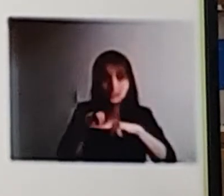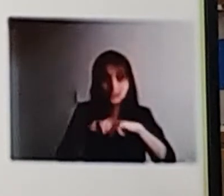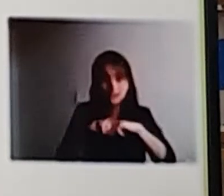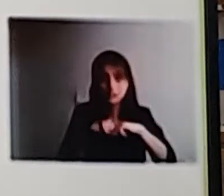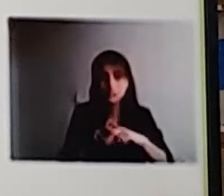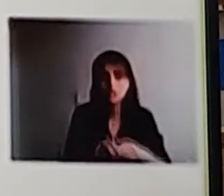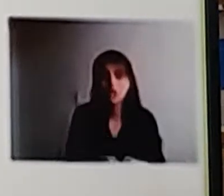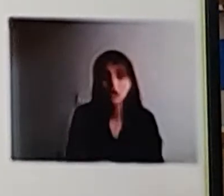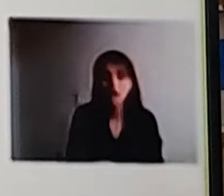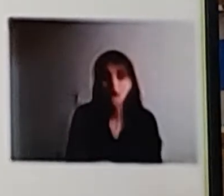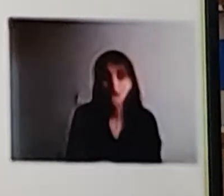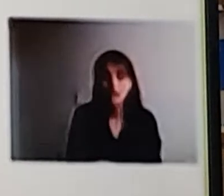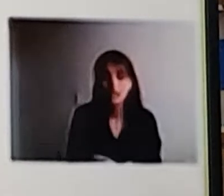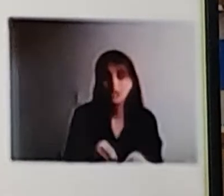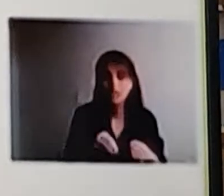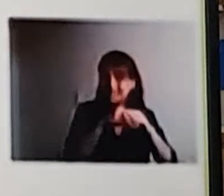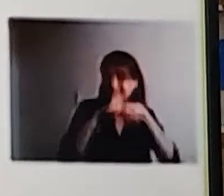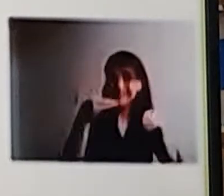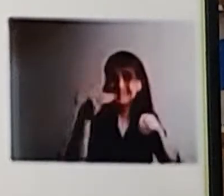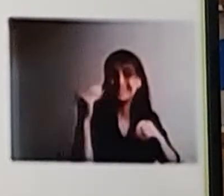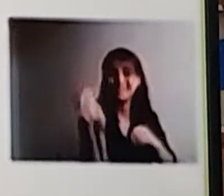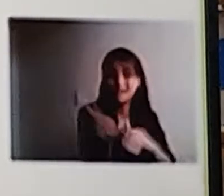it.